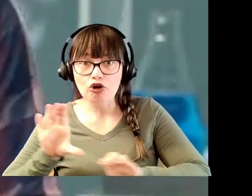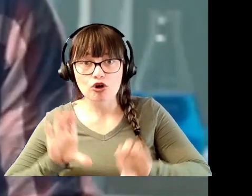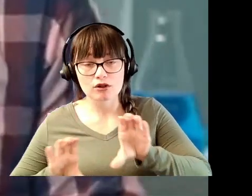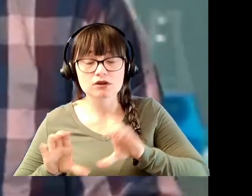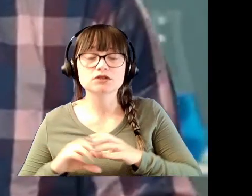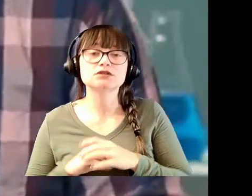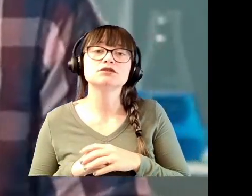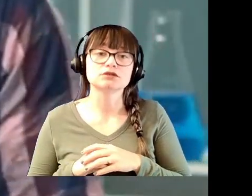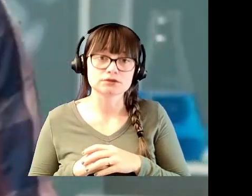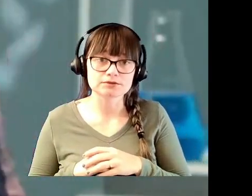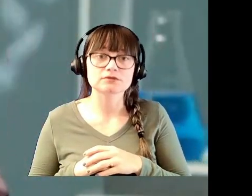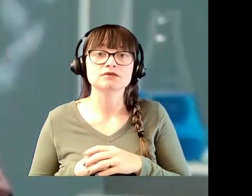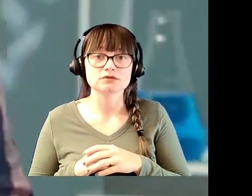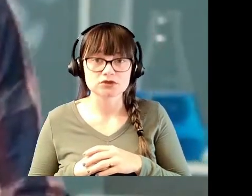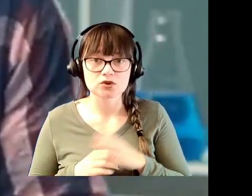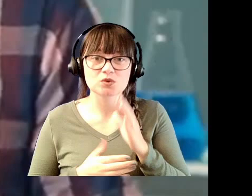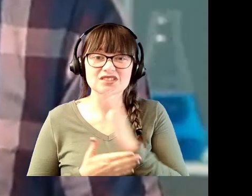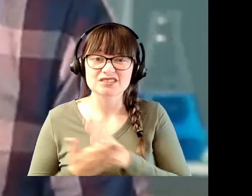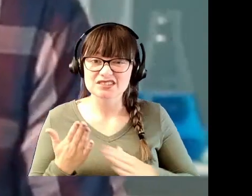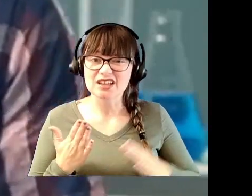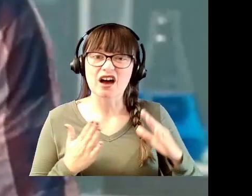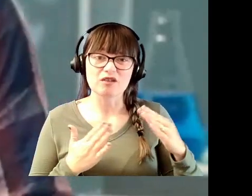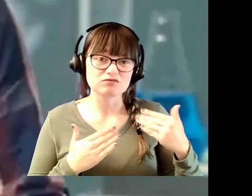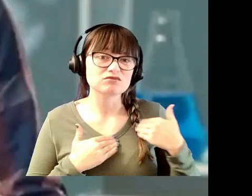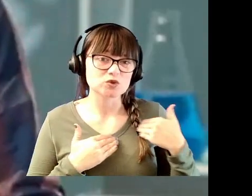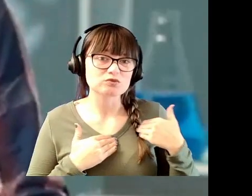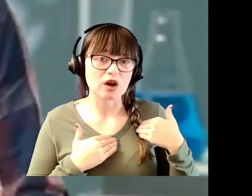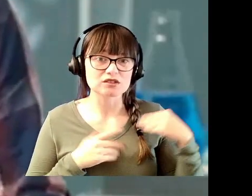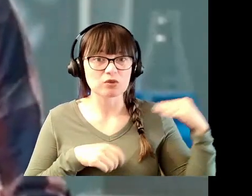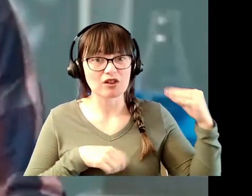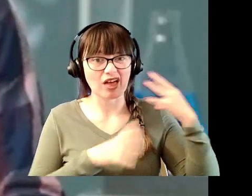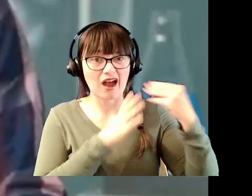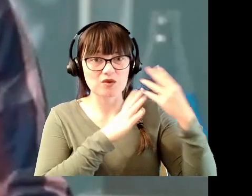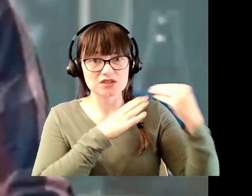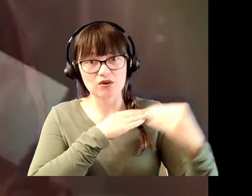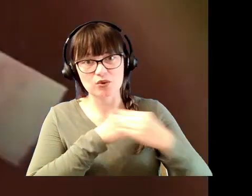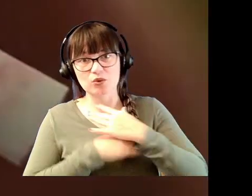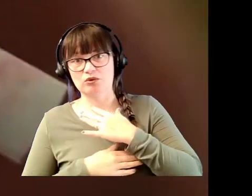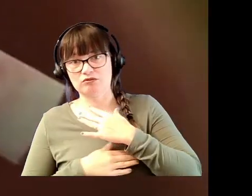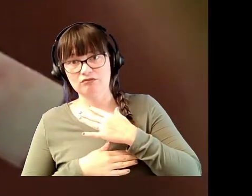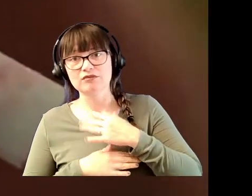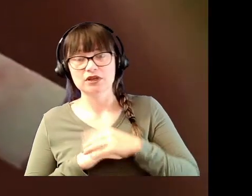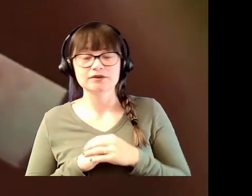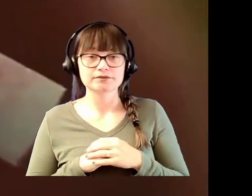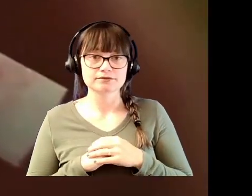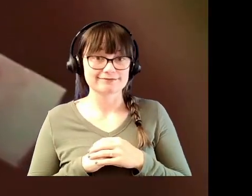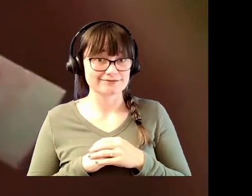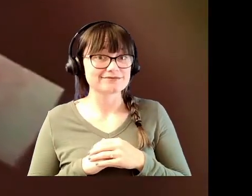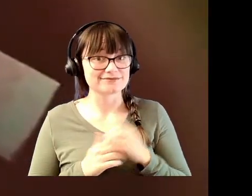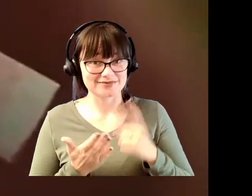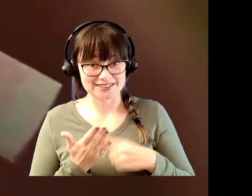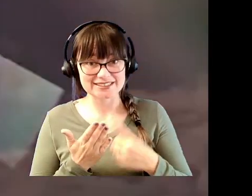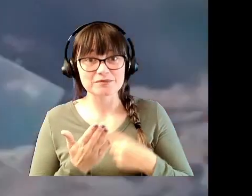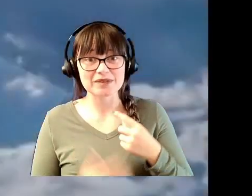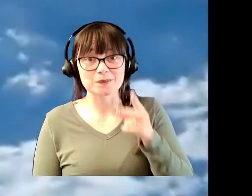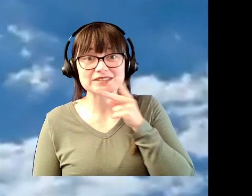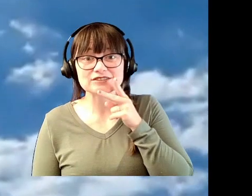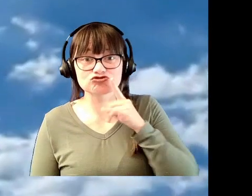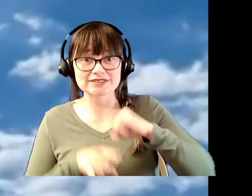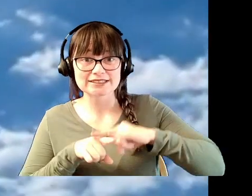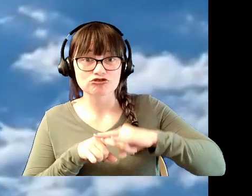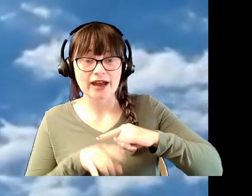things that are carcinogens, are responsible for causing cancer. A lot of the ingredients in cigarette smoke,